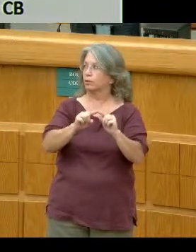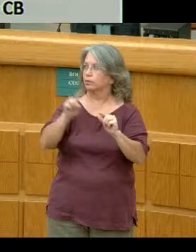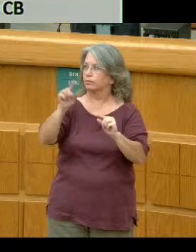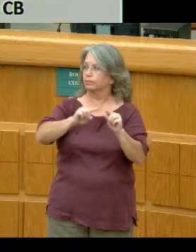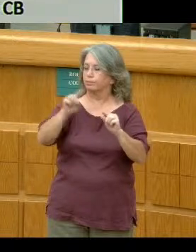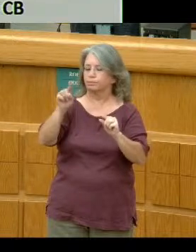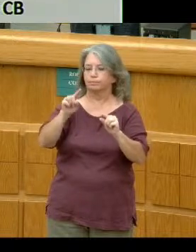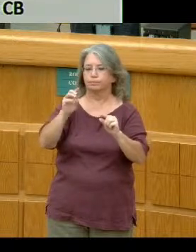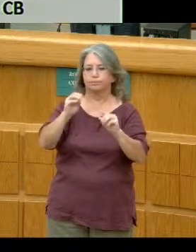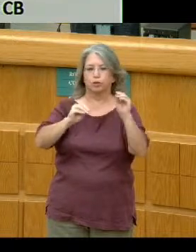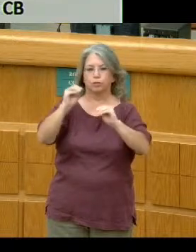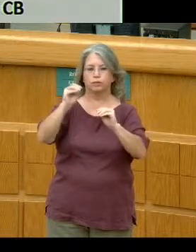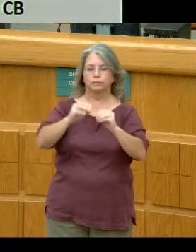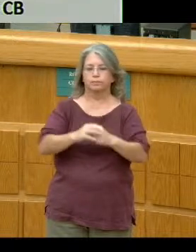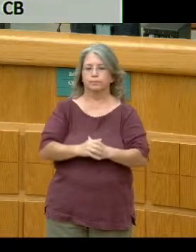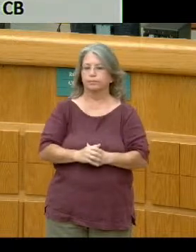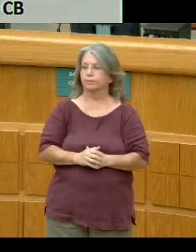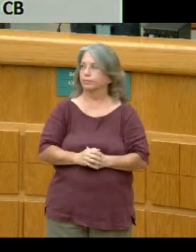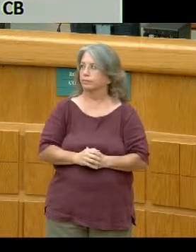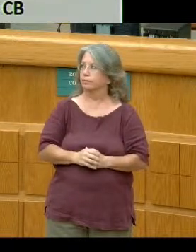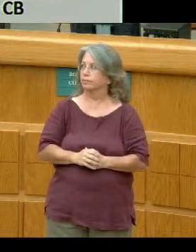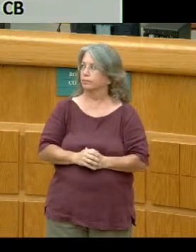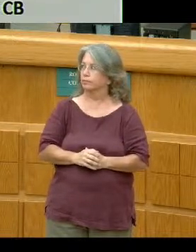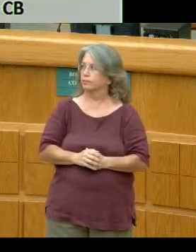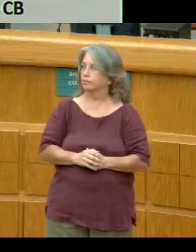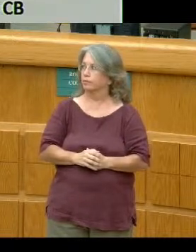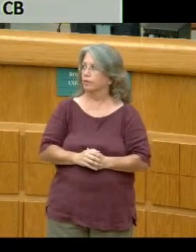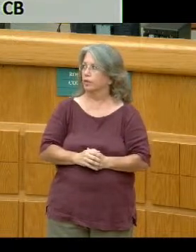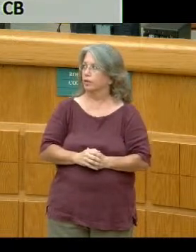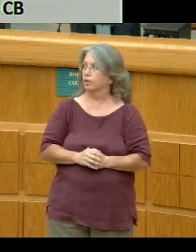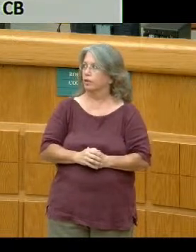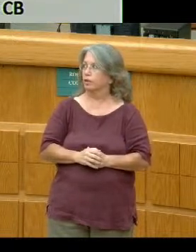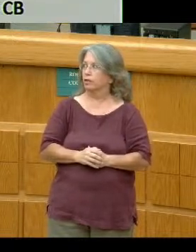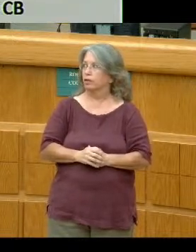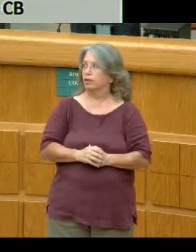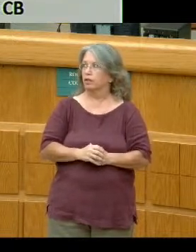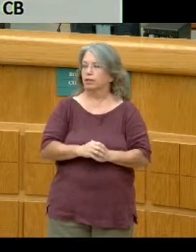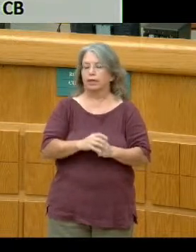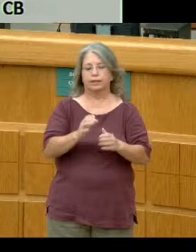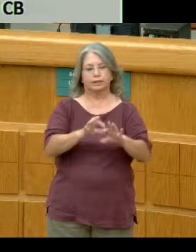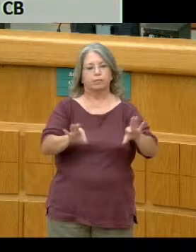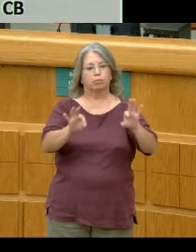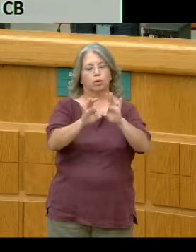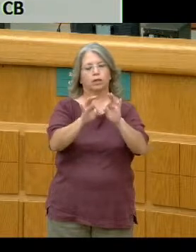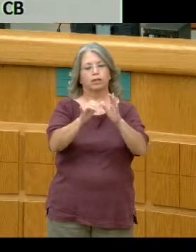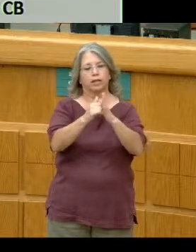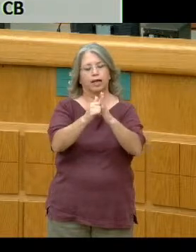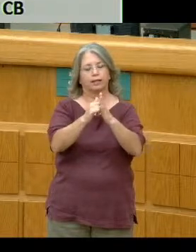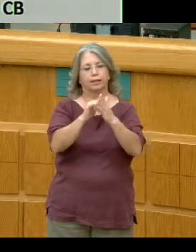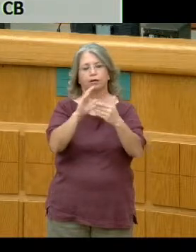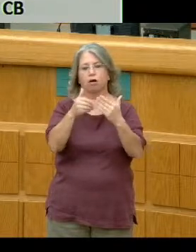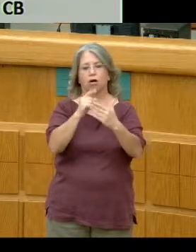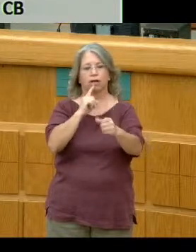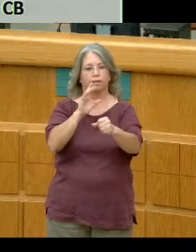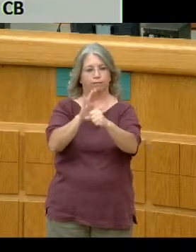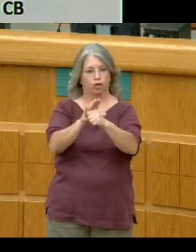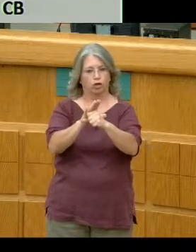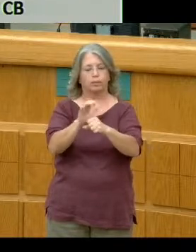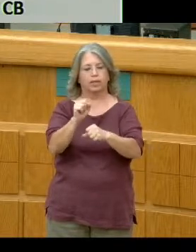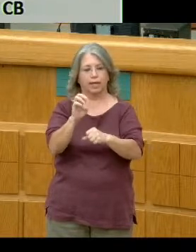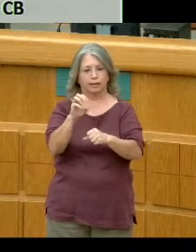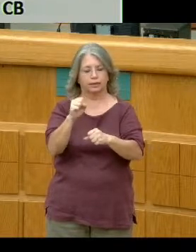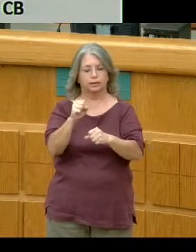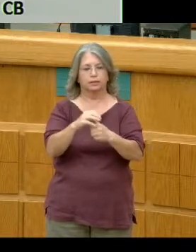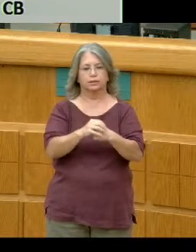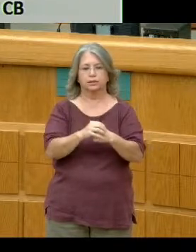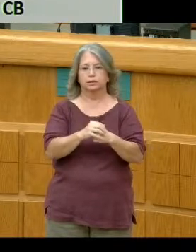big impact here, but for these it's very important that they're all confirmed because we calibrate our models off of that.